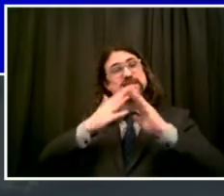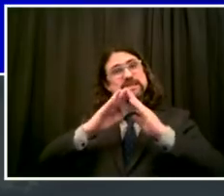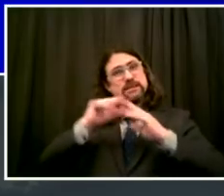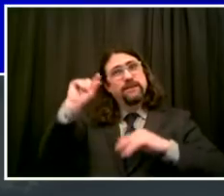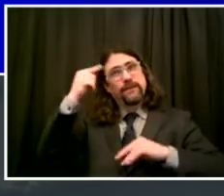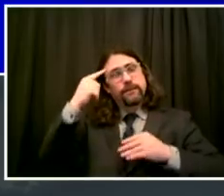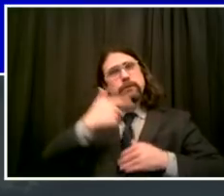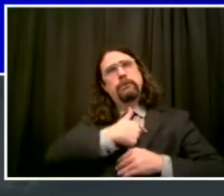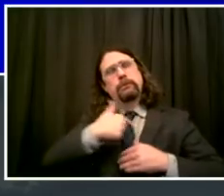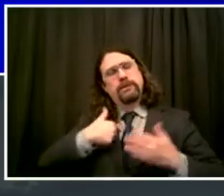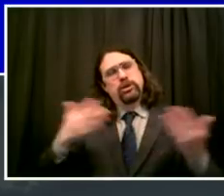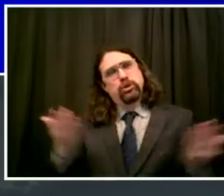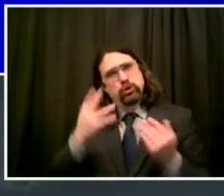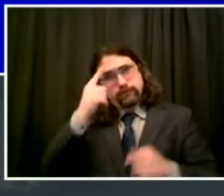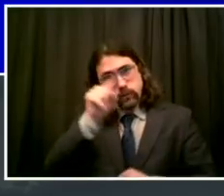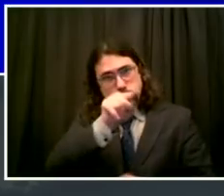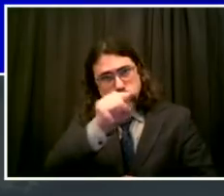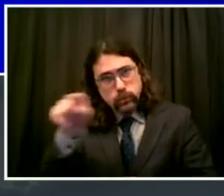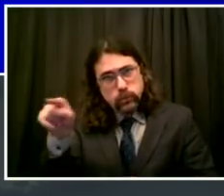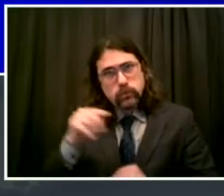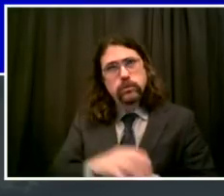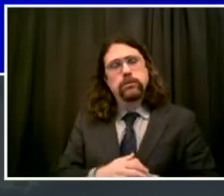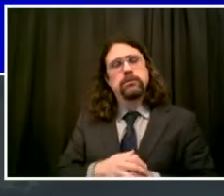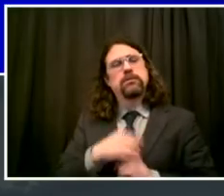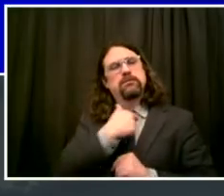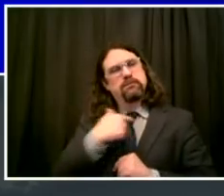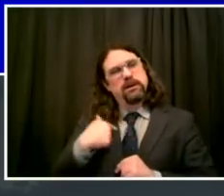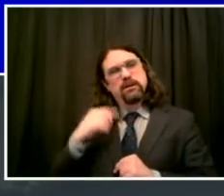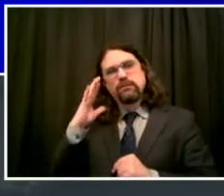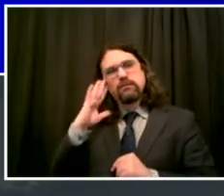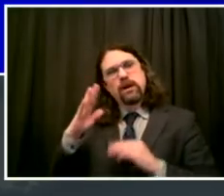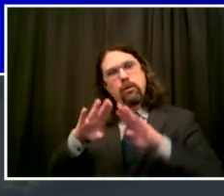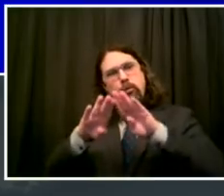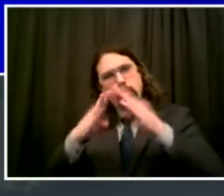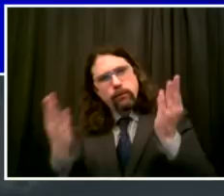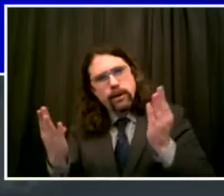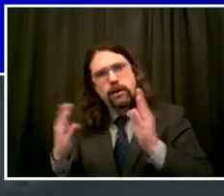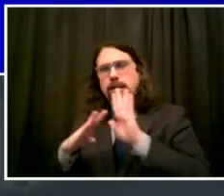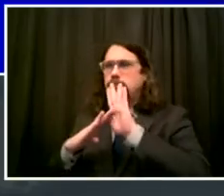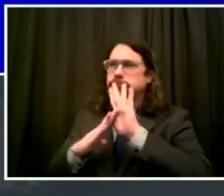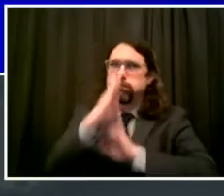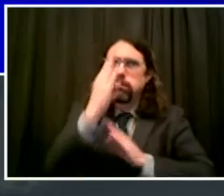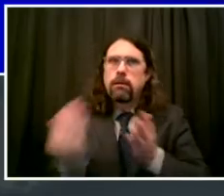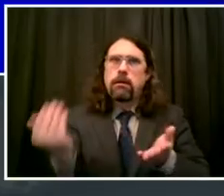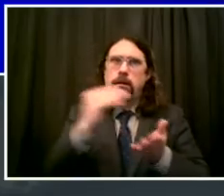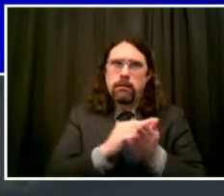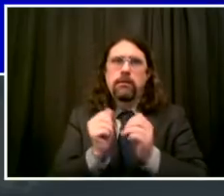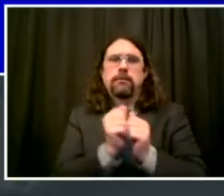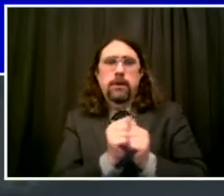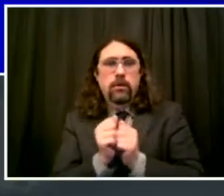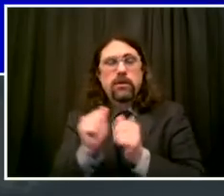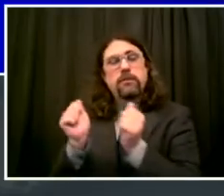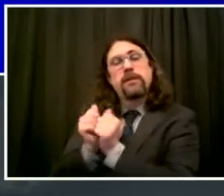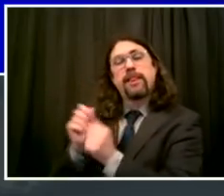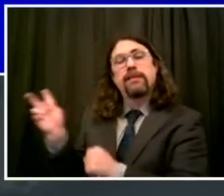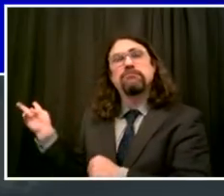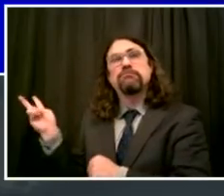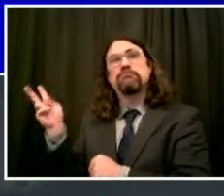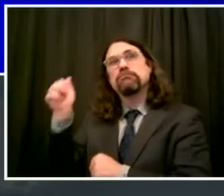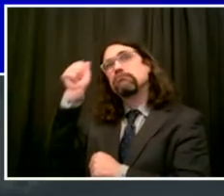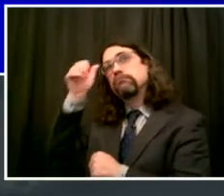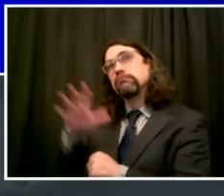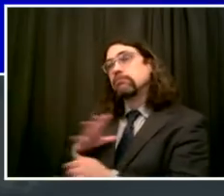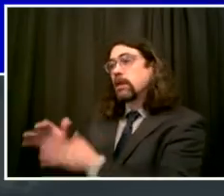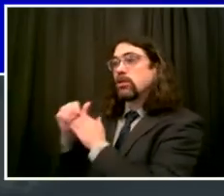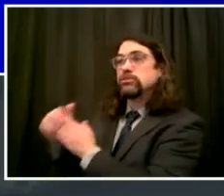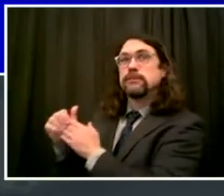storm together. So with Greg's leadership, with Janelle's leadership, I'm confident we'll be able to do a host of new things to help small businesses to